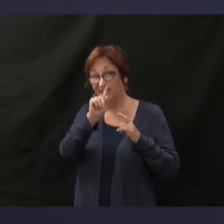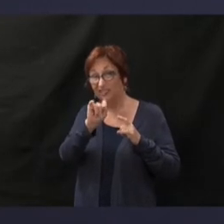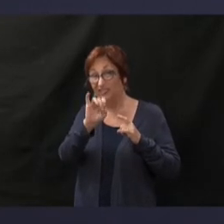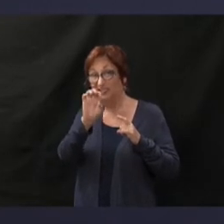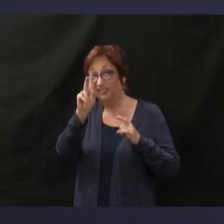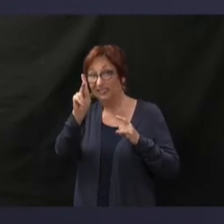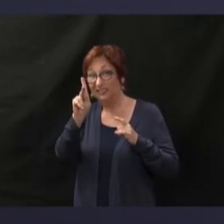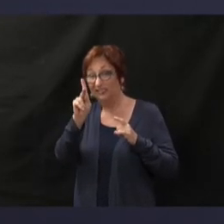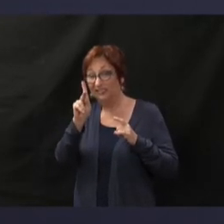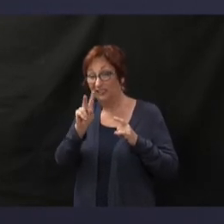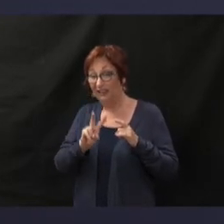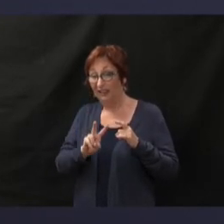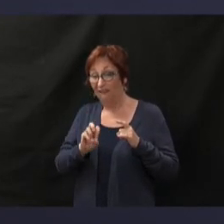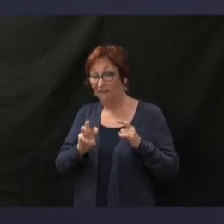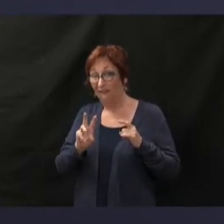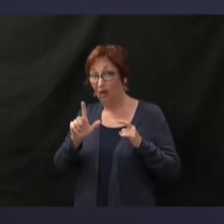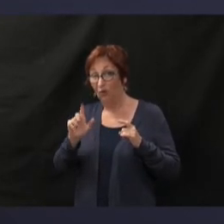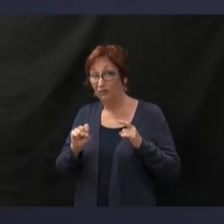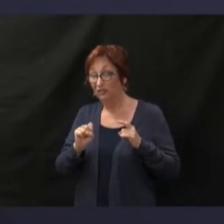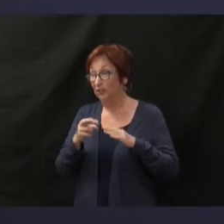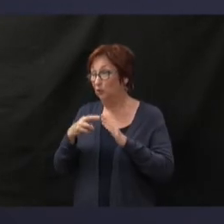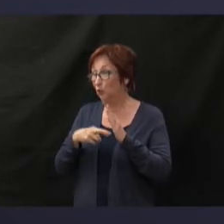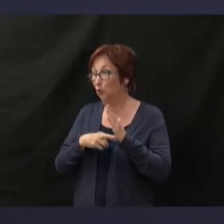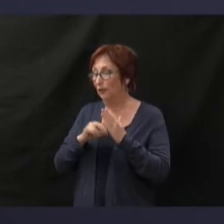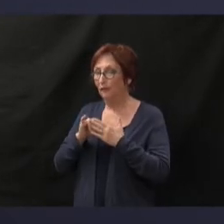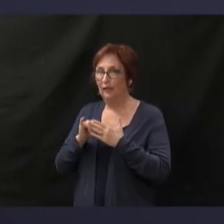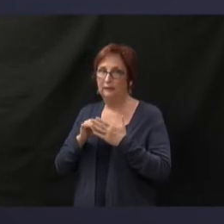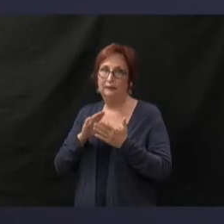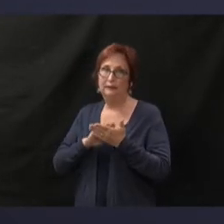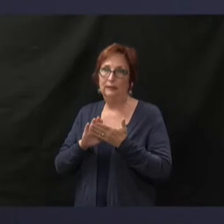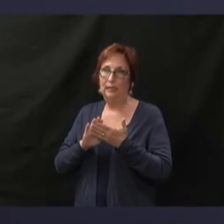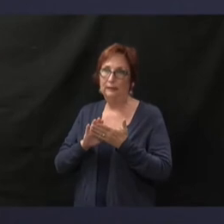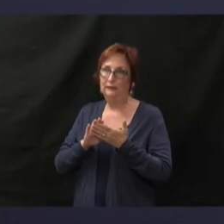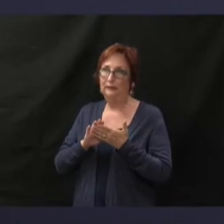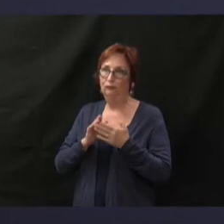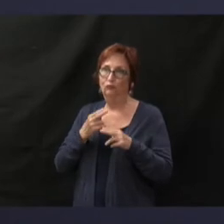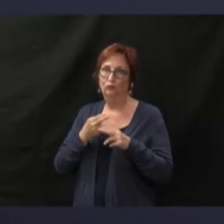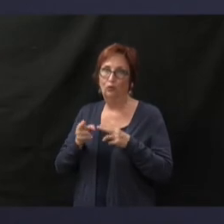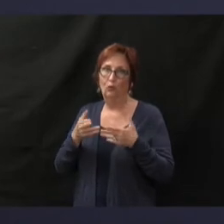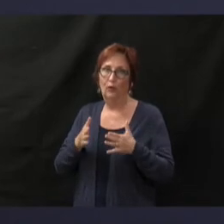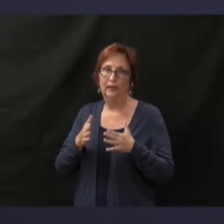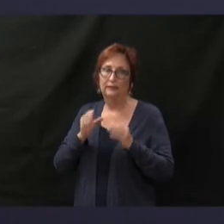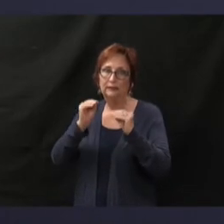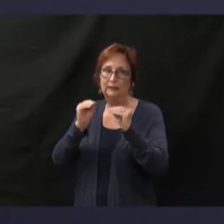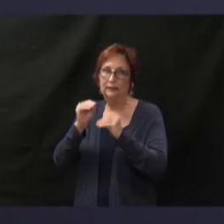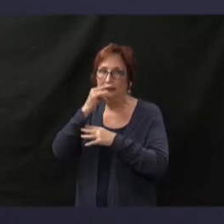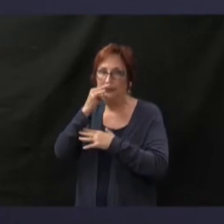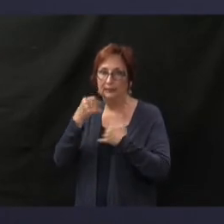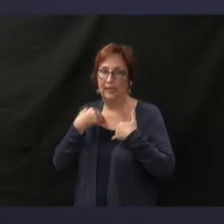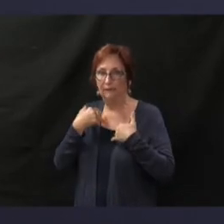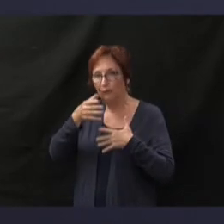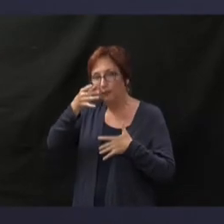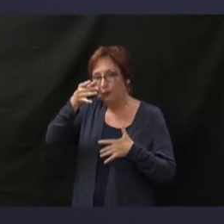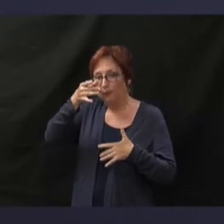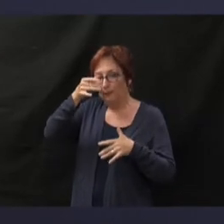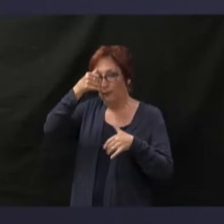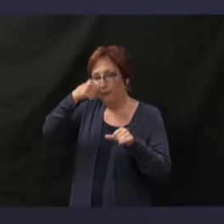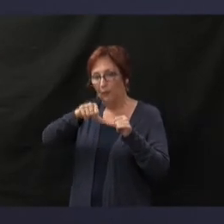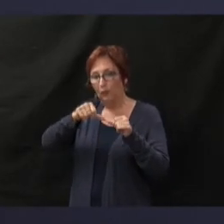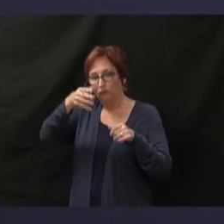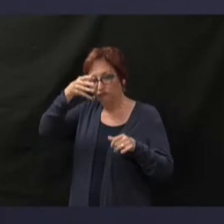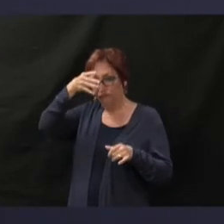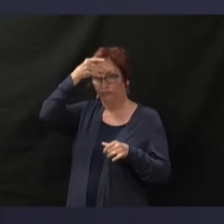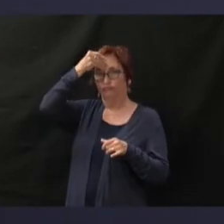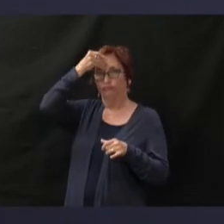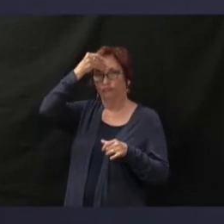rule that's a nice compact way to teach the kids and have them remember. And